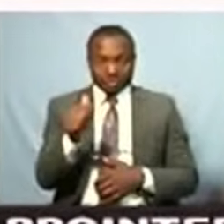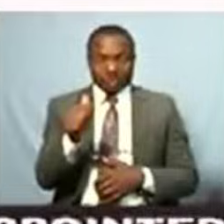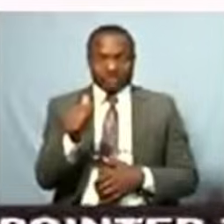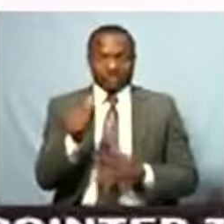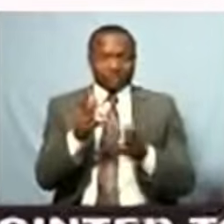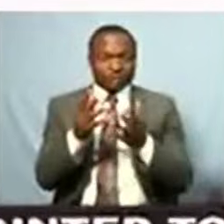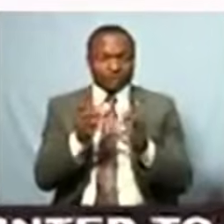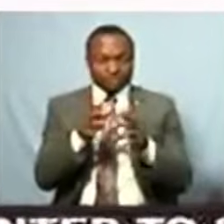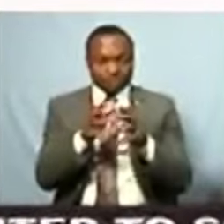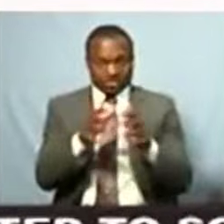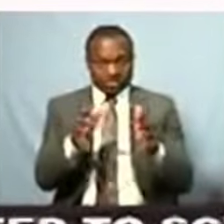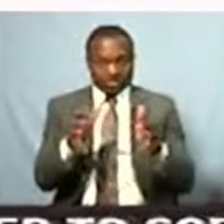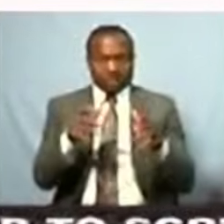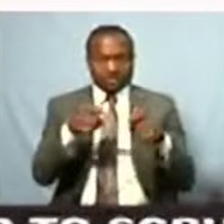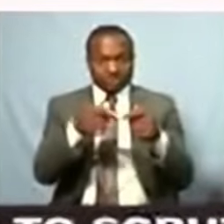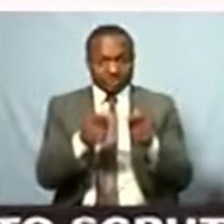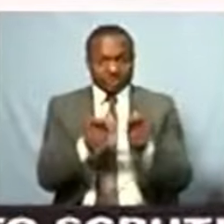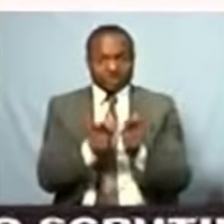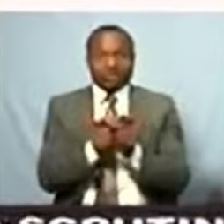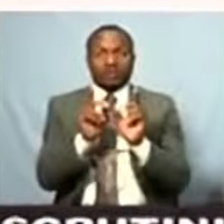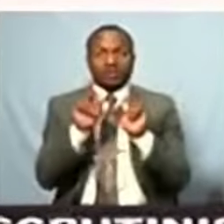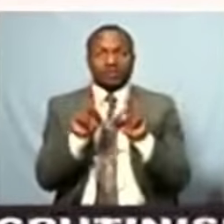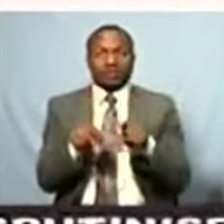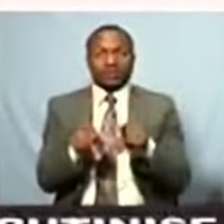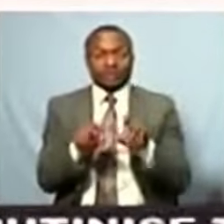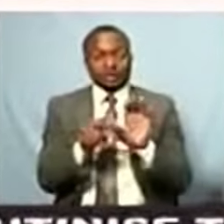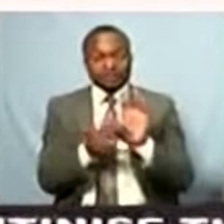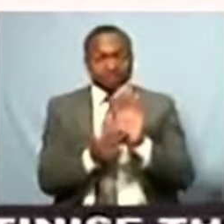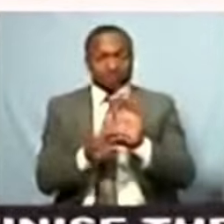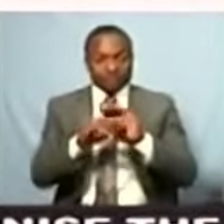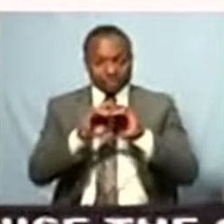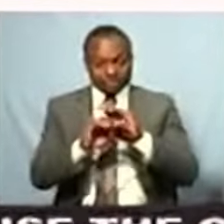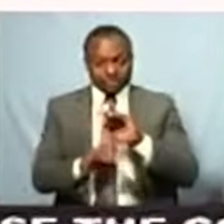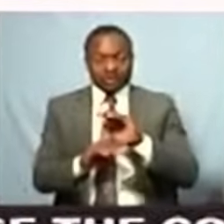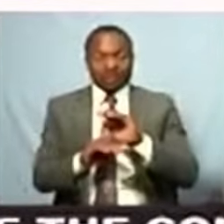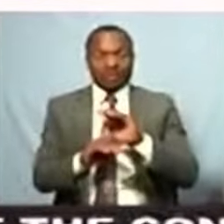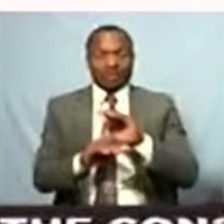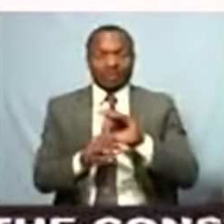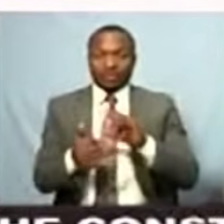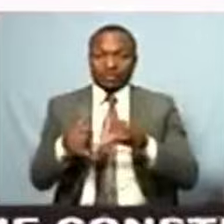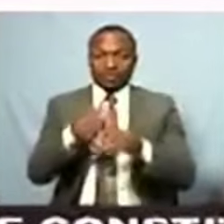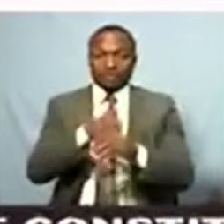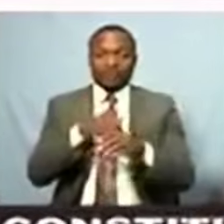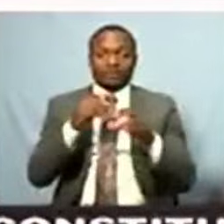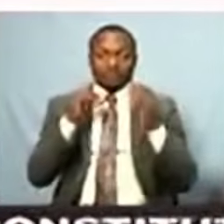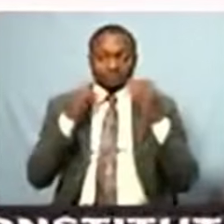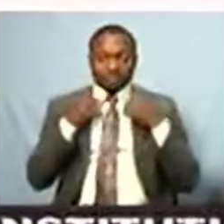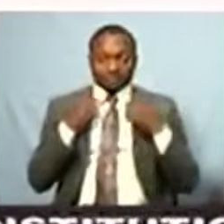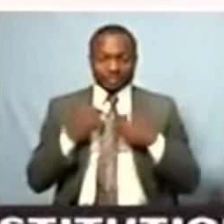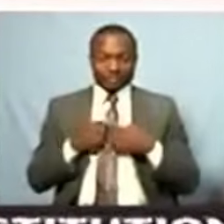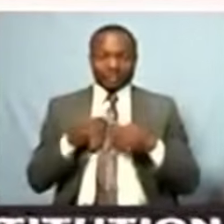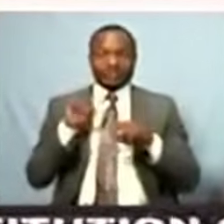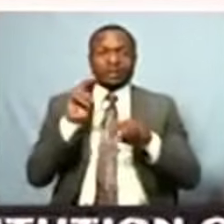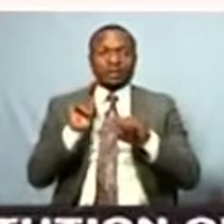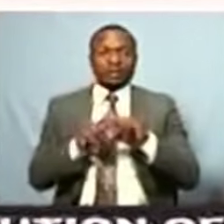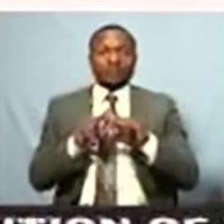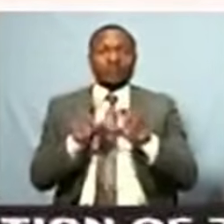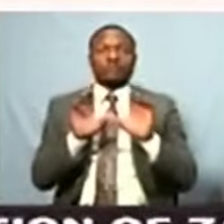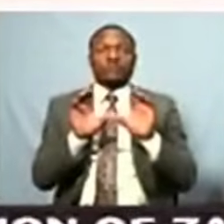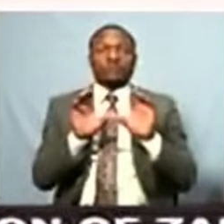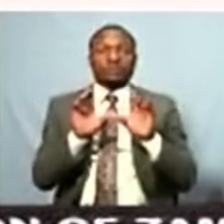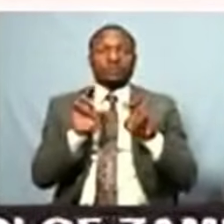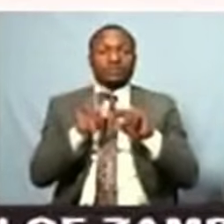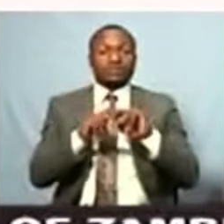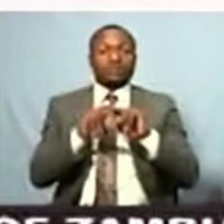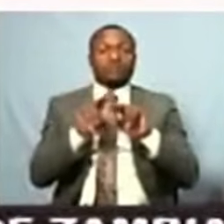intended to expand the category of persons captured under the provision to include mayor and council chairpersons not